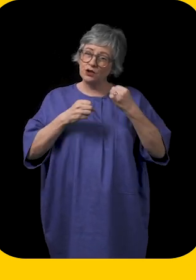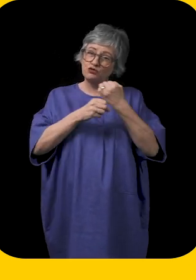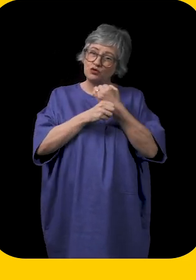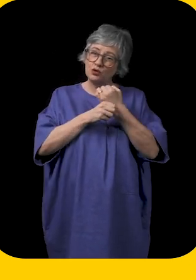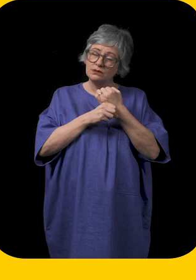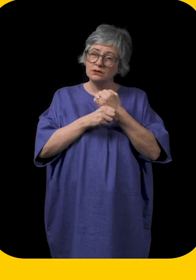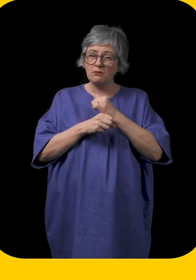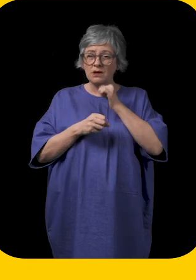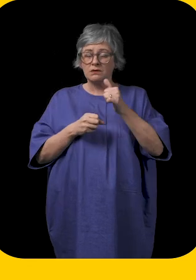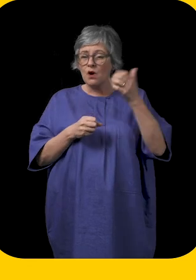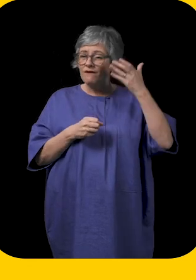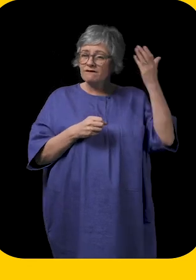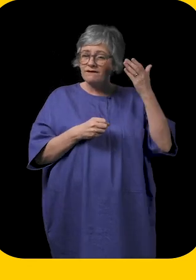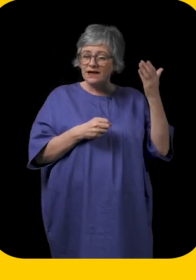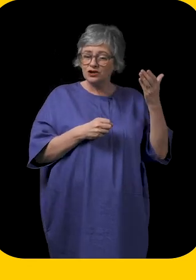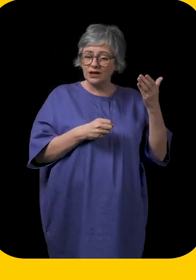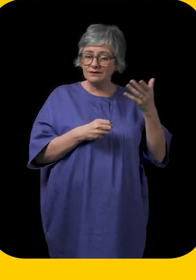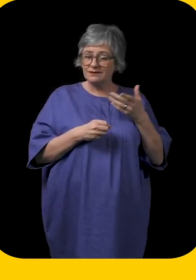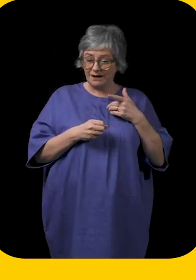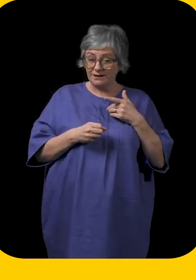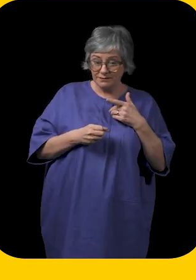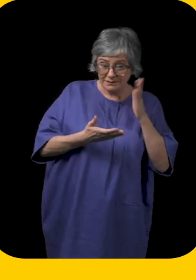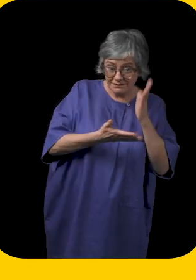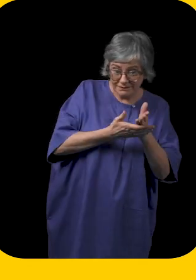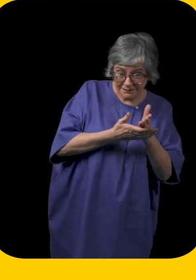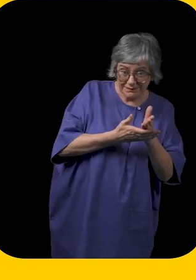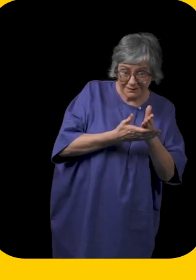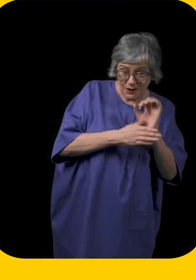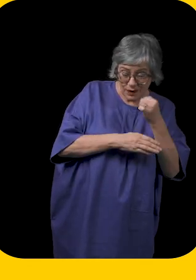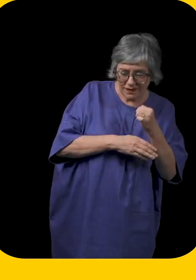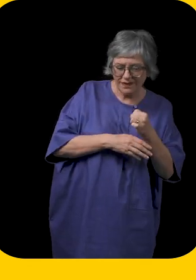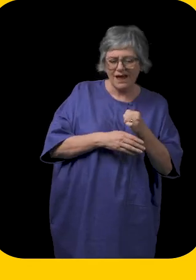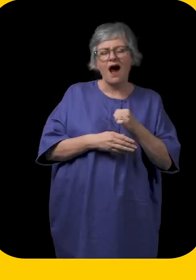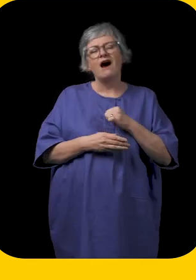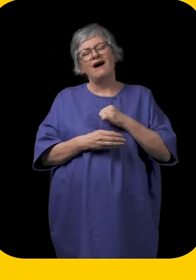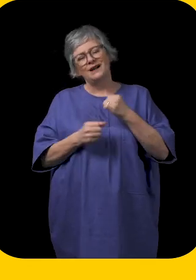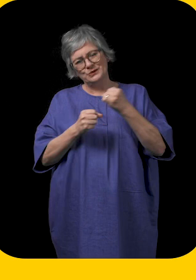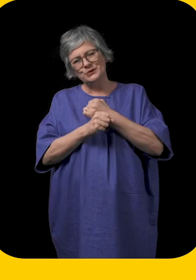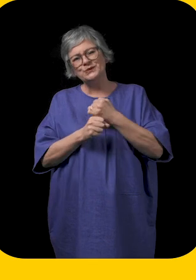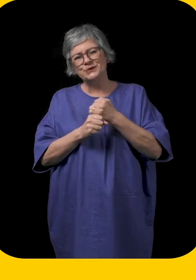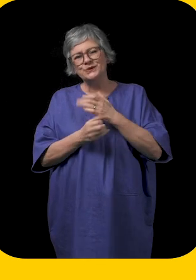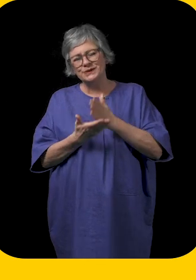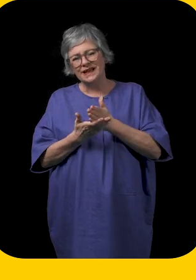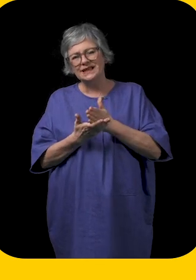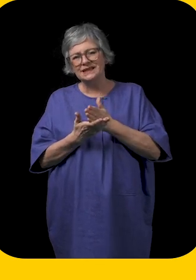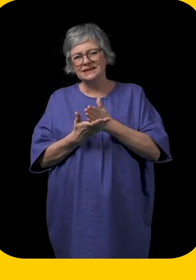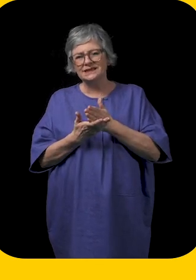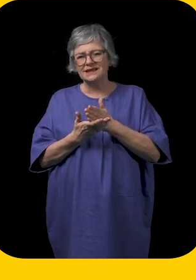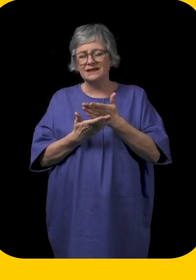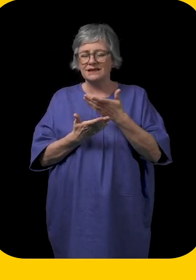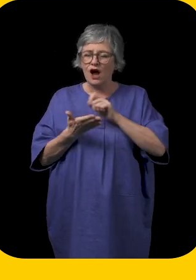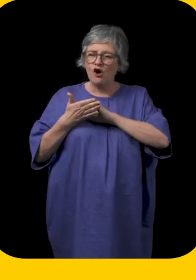Yeah. Do you think it's still something that you'd be interested in doing, some nonfiction? We're going to hold you to it. Yes, I think I